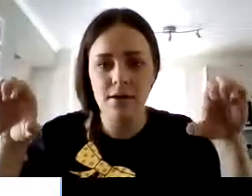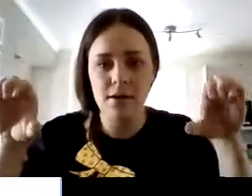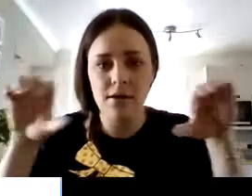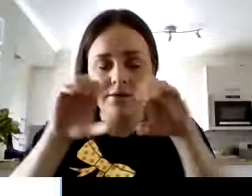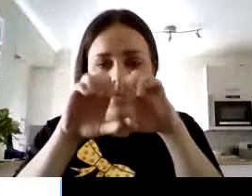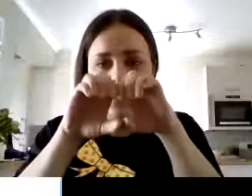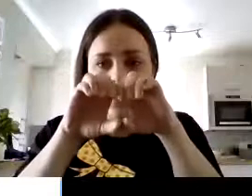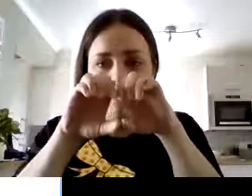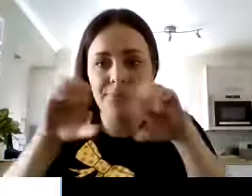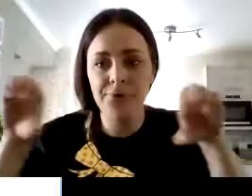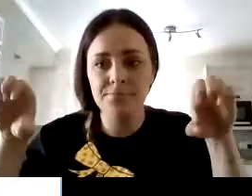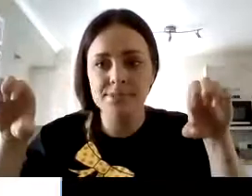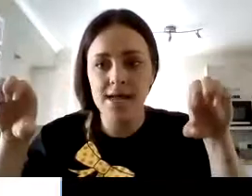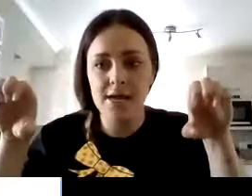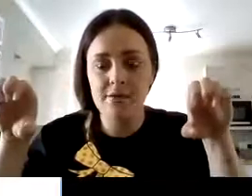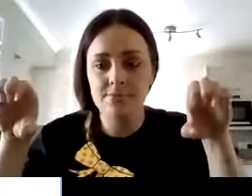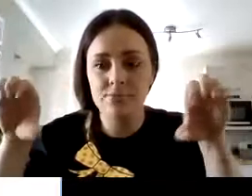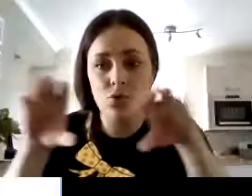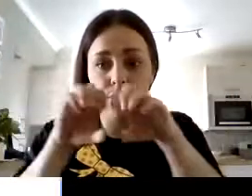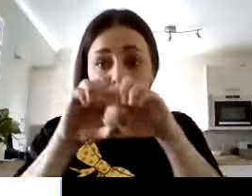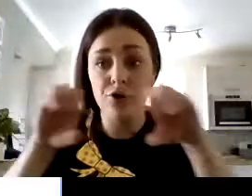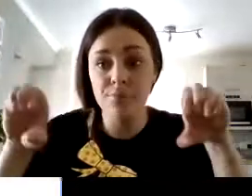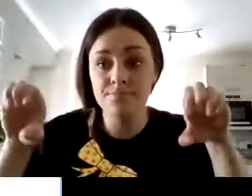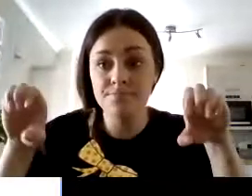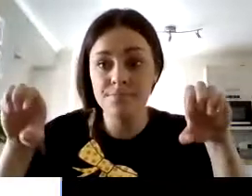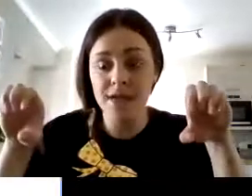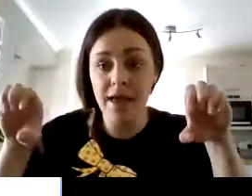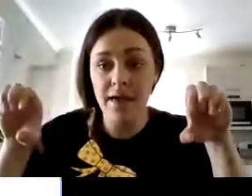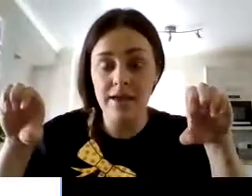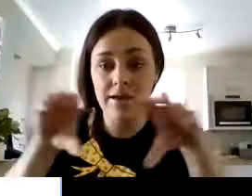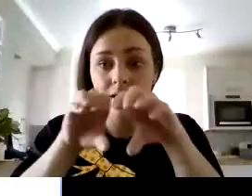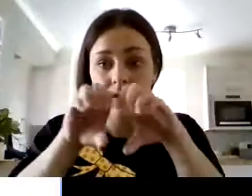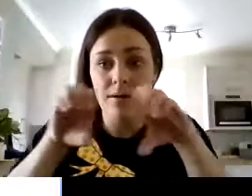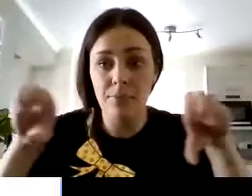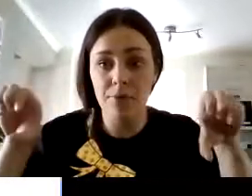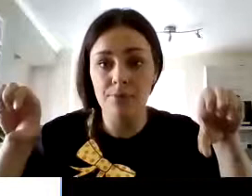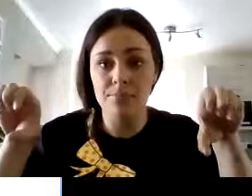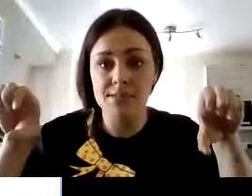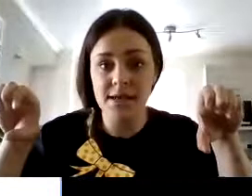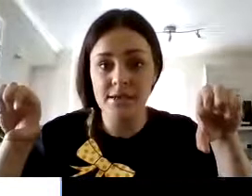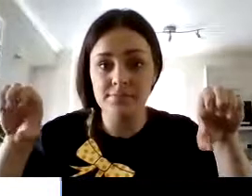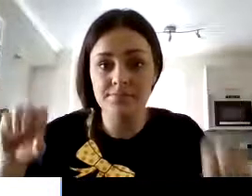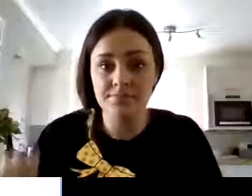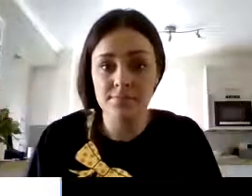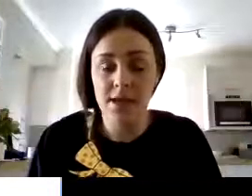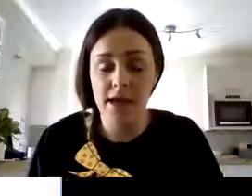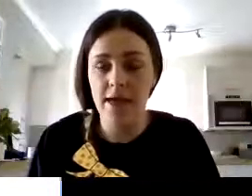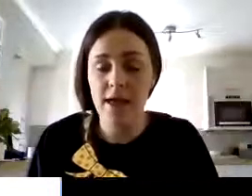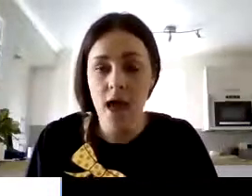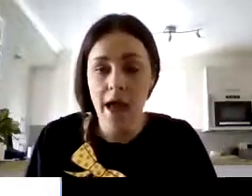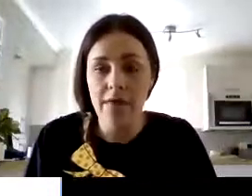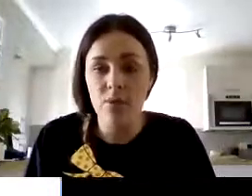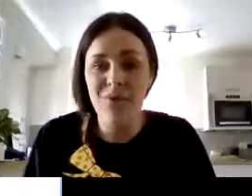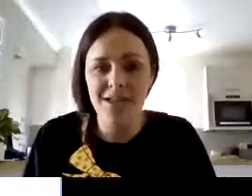out. Ready? Broomstick. Or broom. Okay. Broomstick.